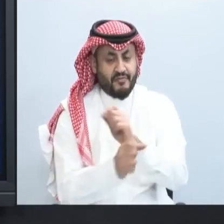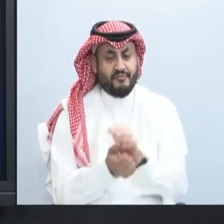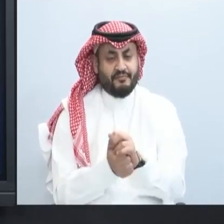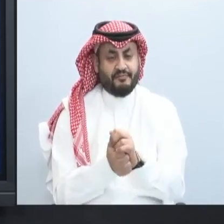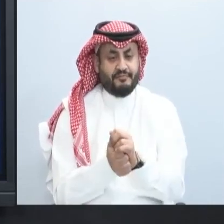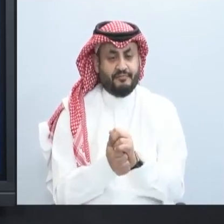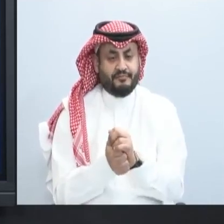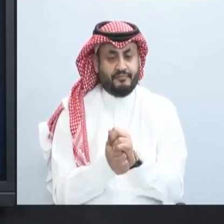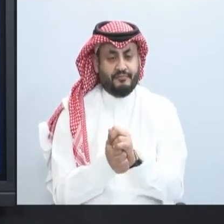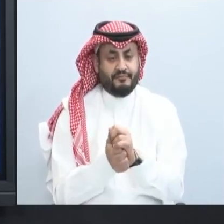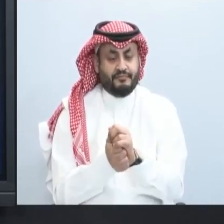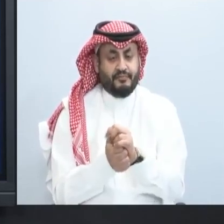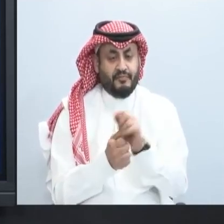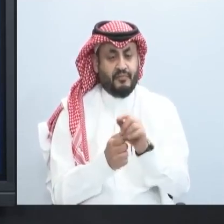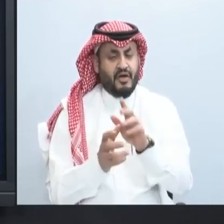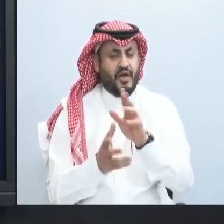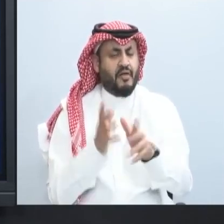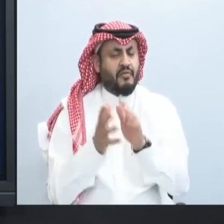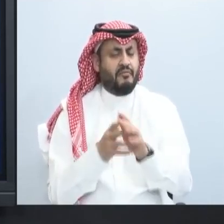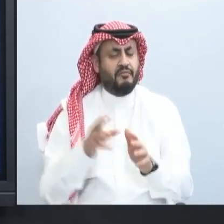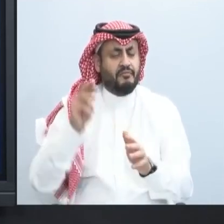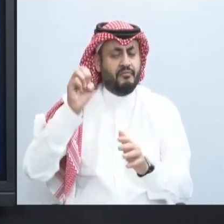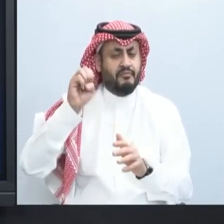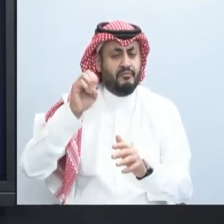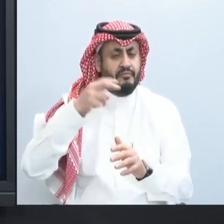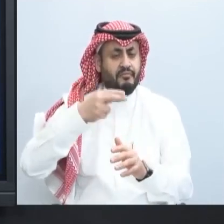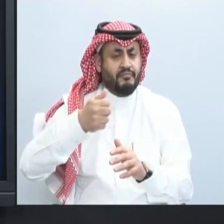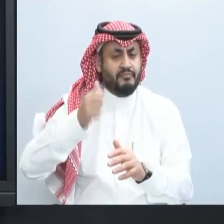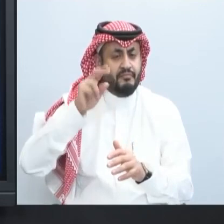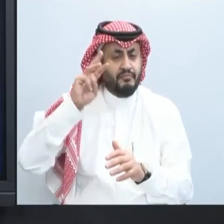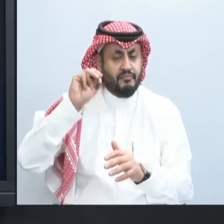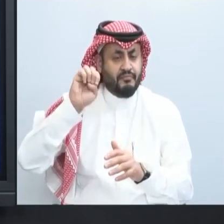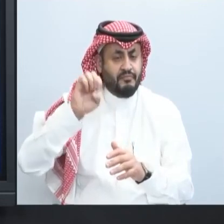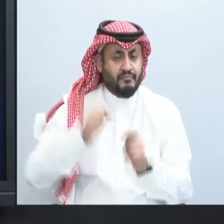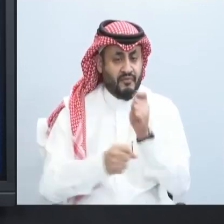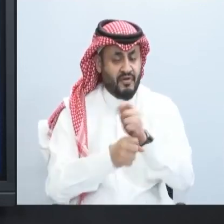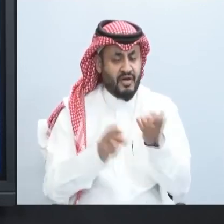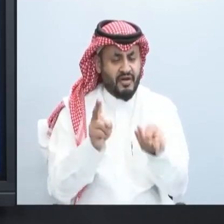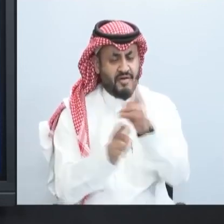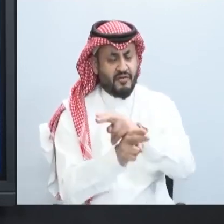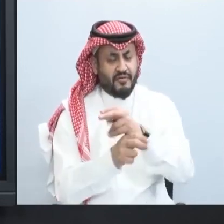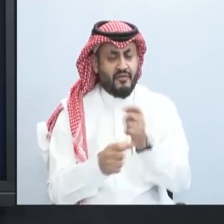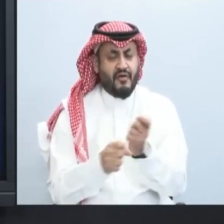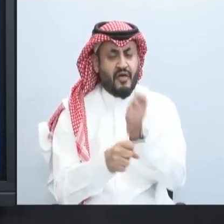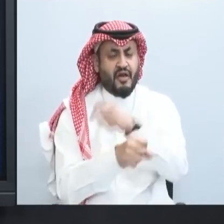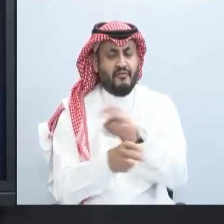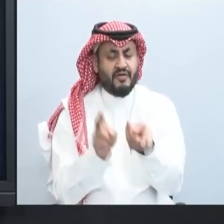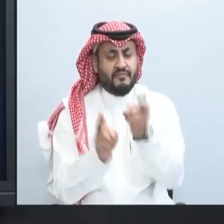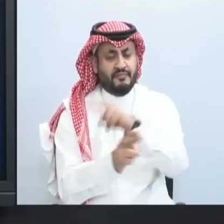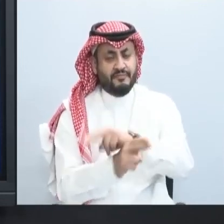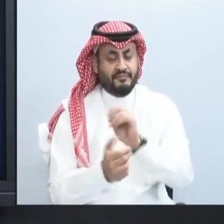doesn't have to be about Muhammad and his sister. We can talk about someone we know. We can talk